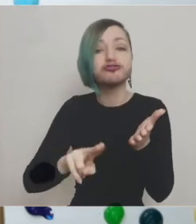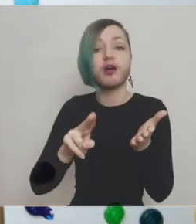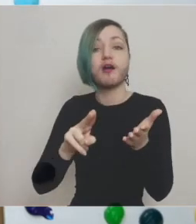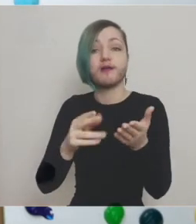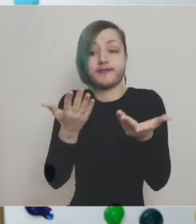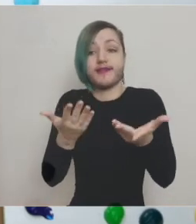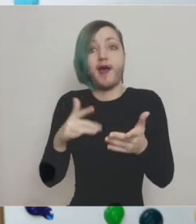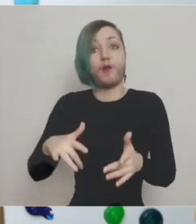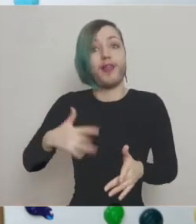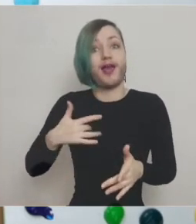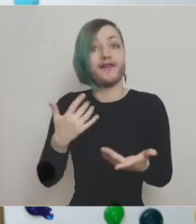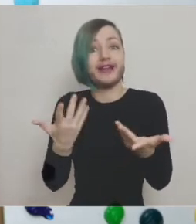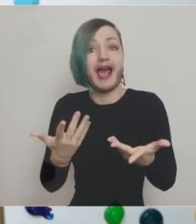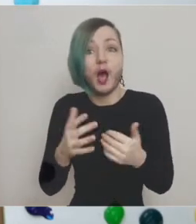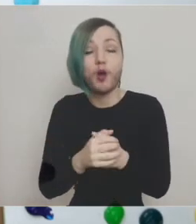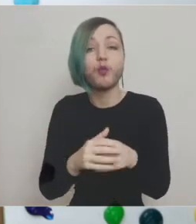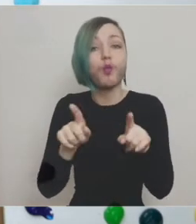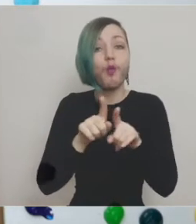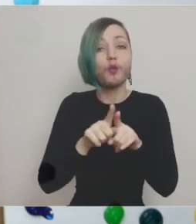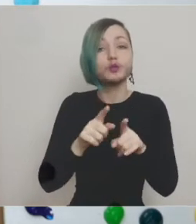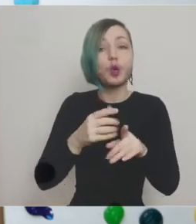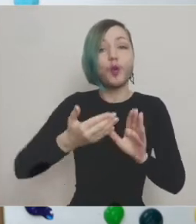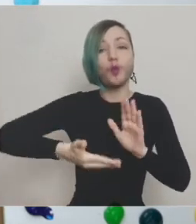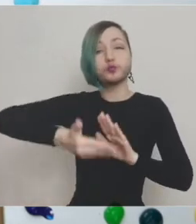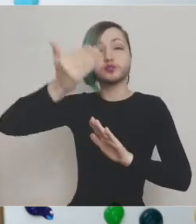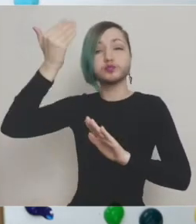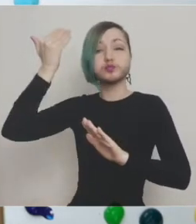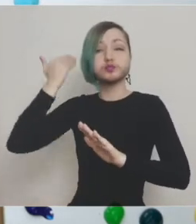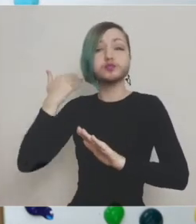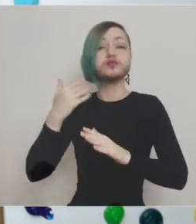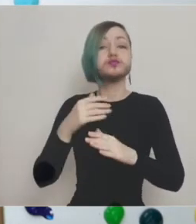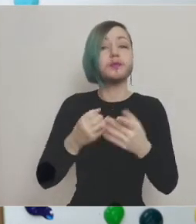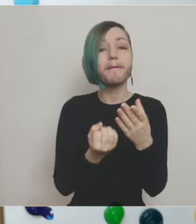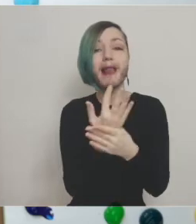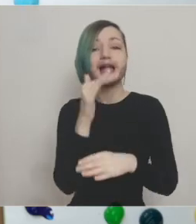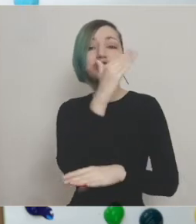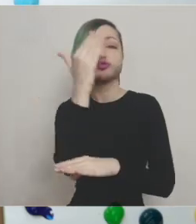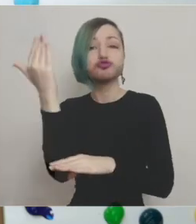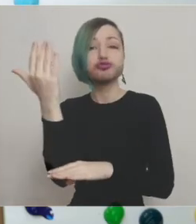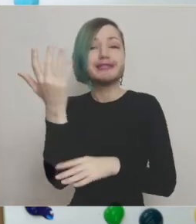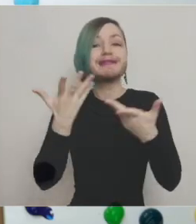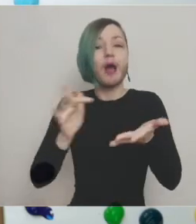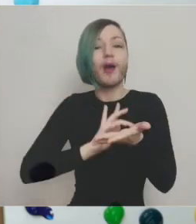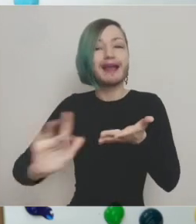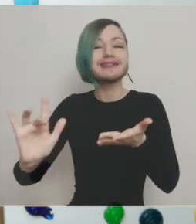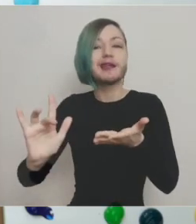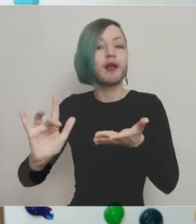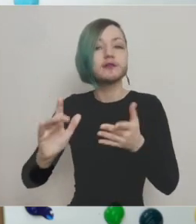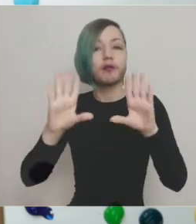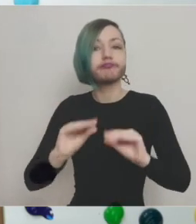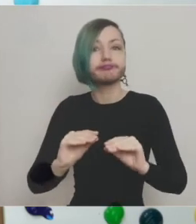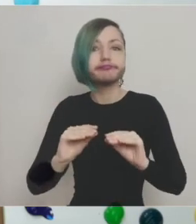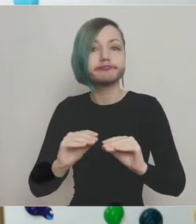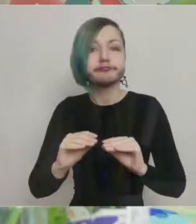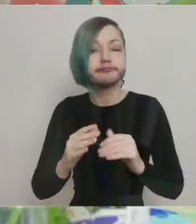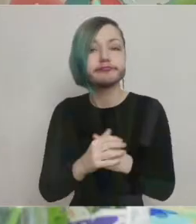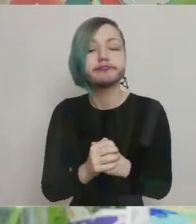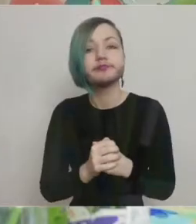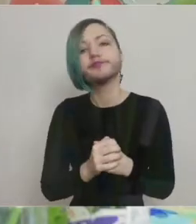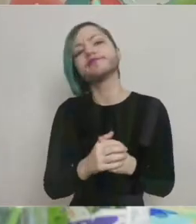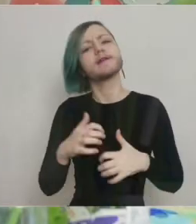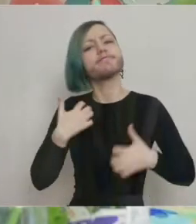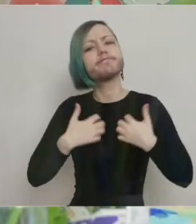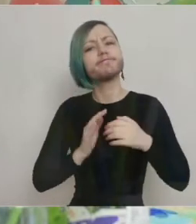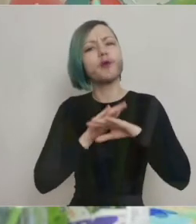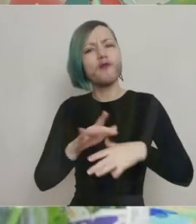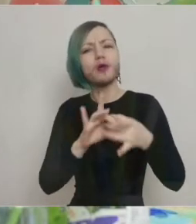are living now, and I also look at plants and trees and things that have become extinct. And I'm interested in our